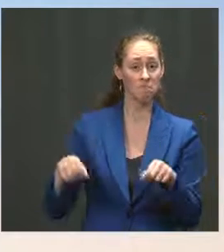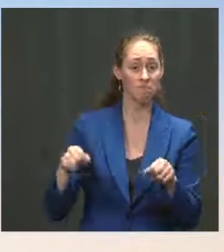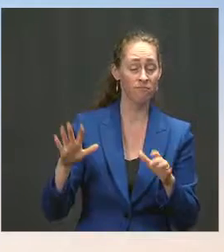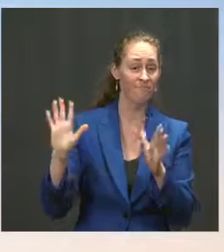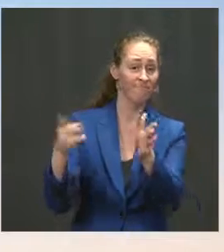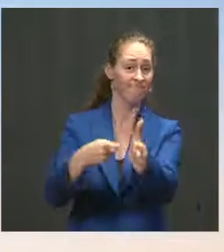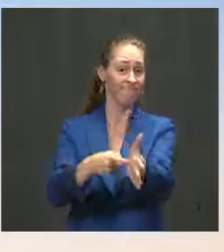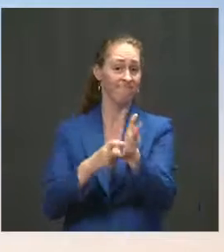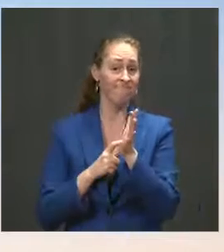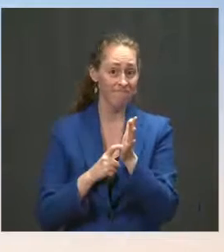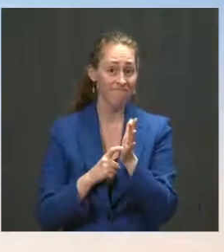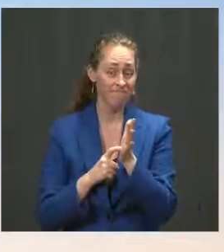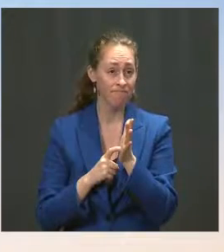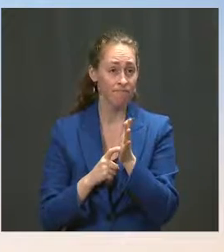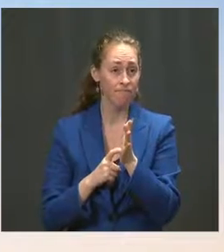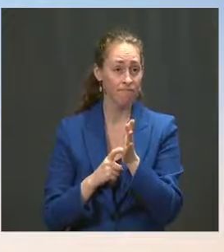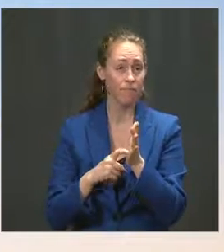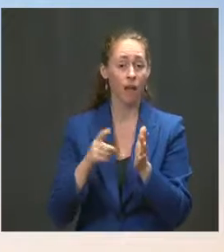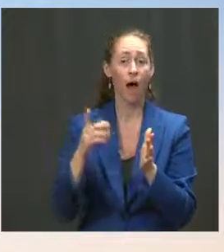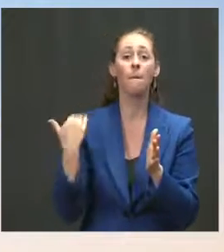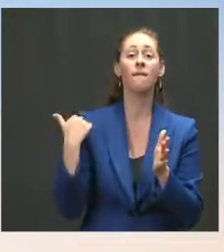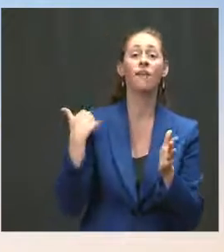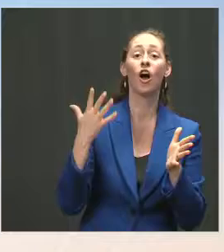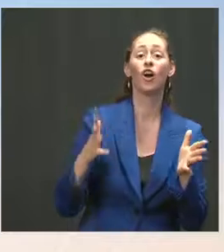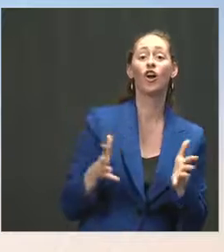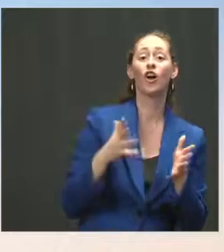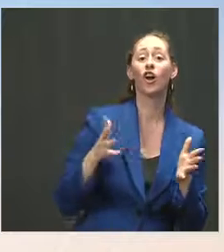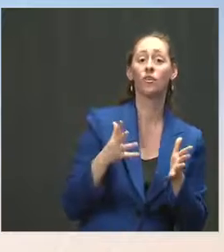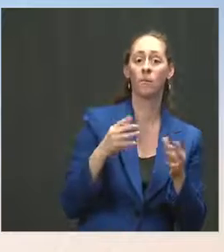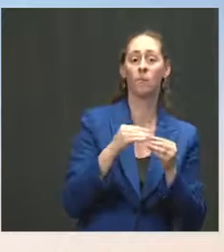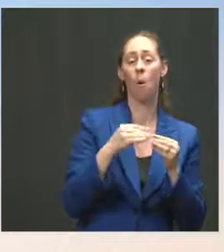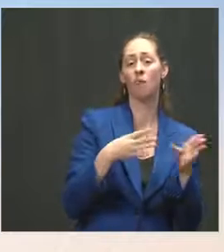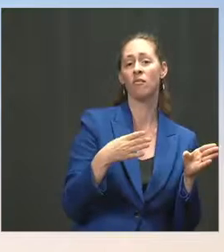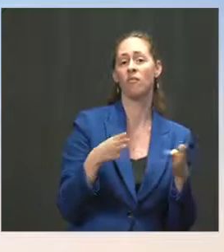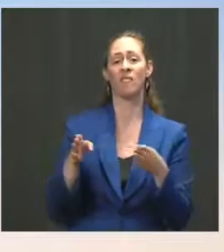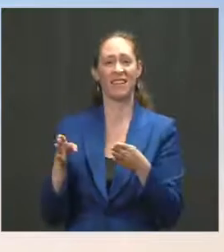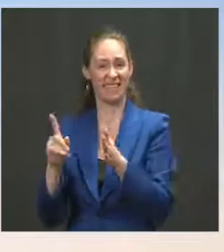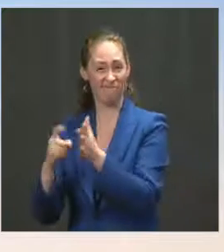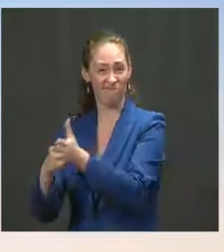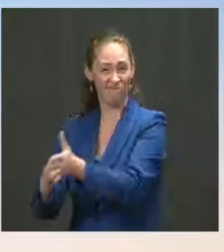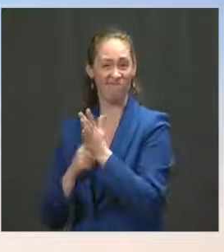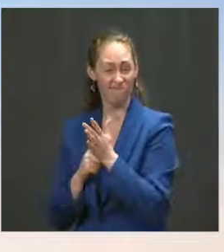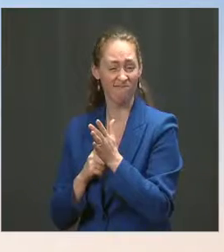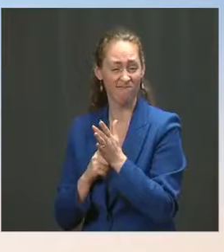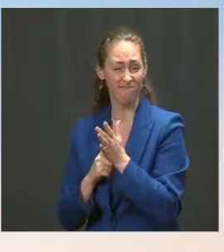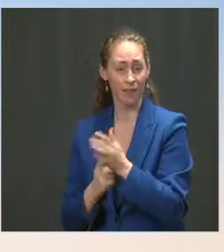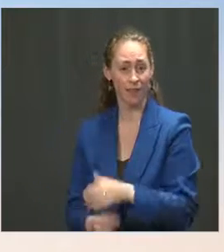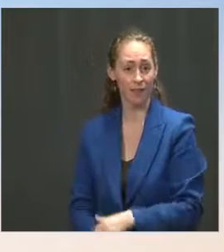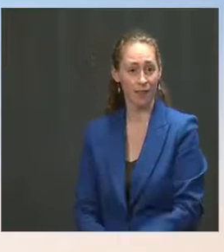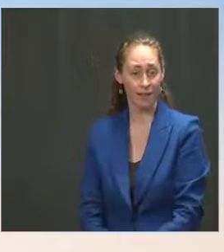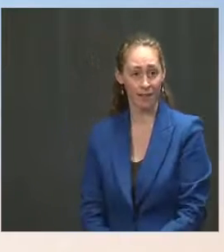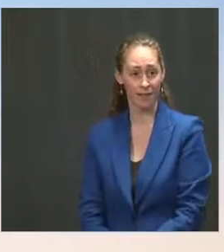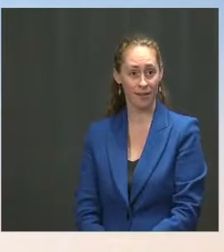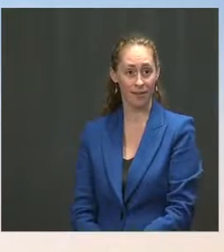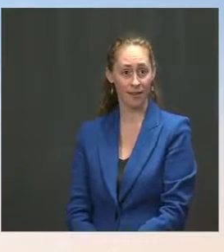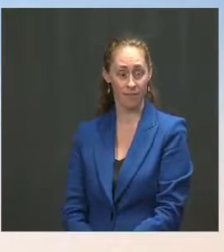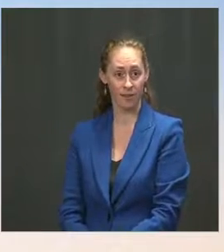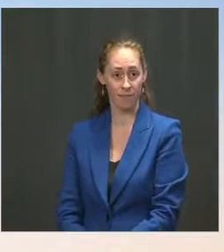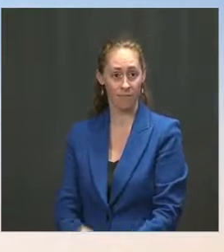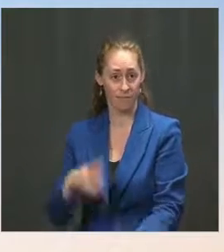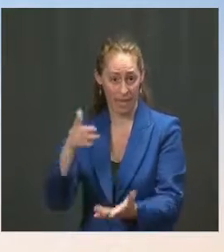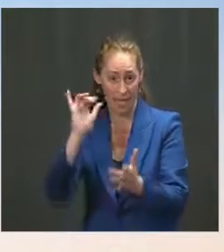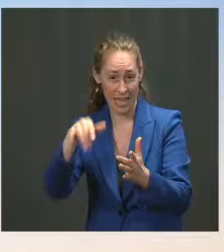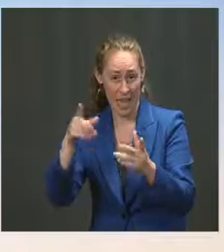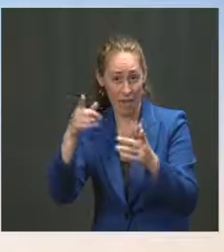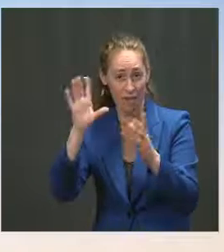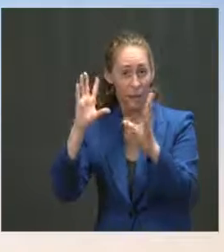supporting the mandates that corporate America is doing? In other words, is that a backdoor way of the White House trying to do the federal